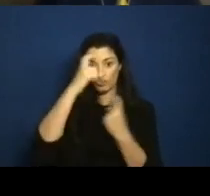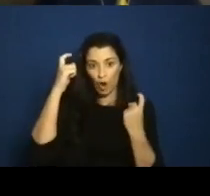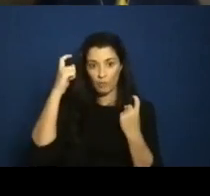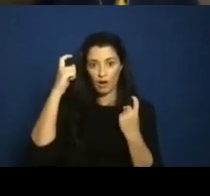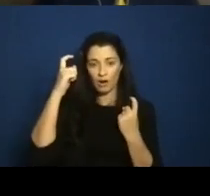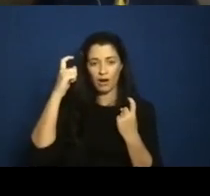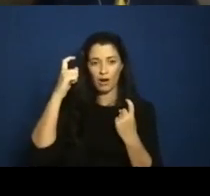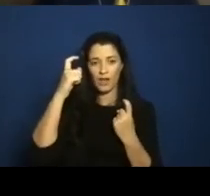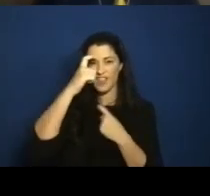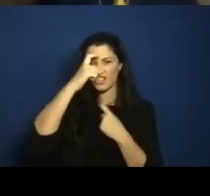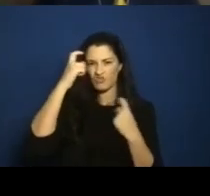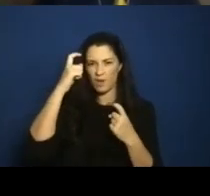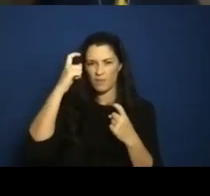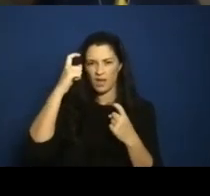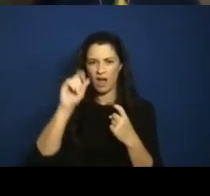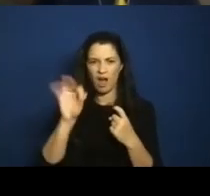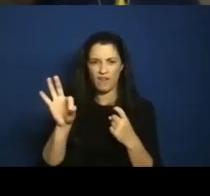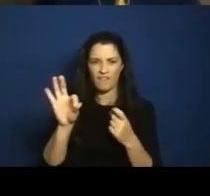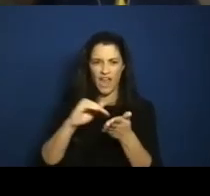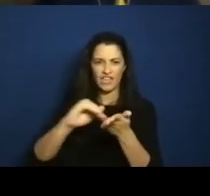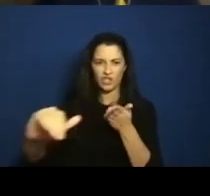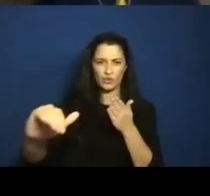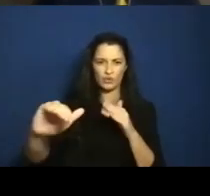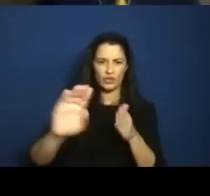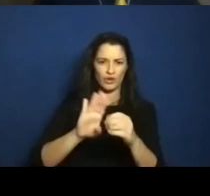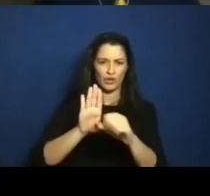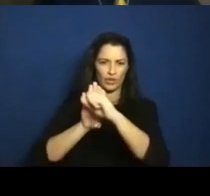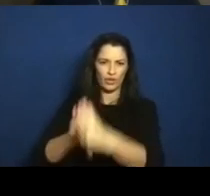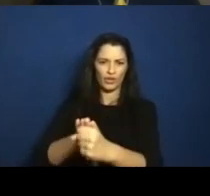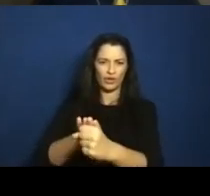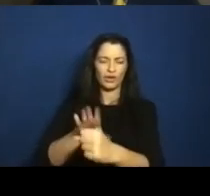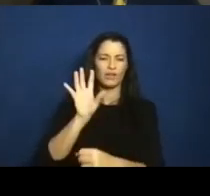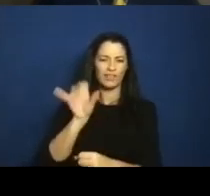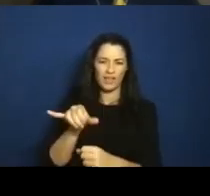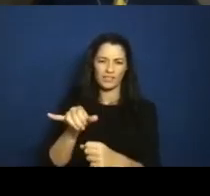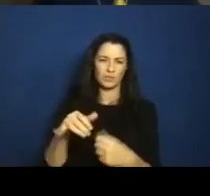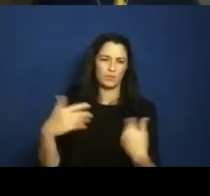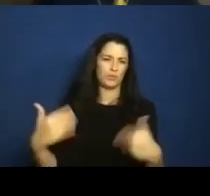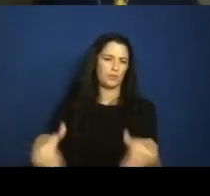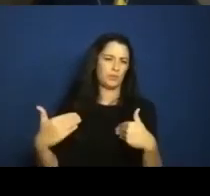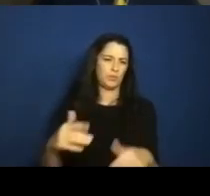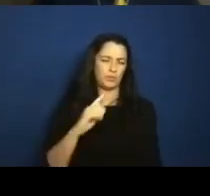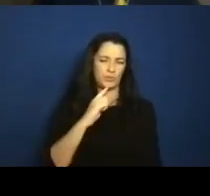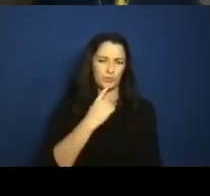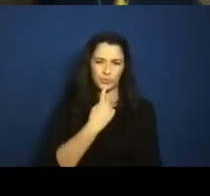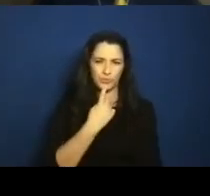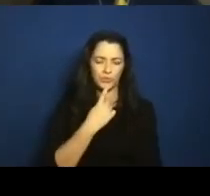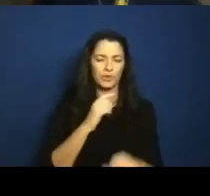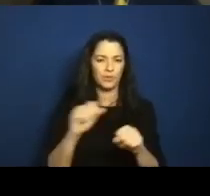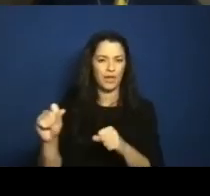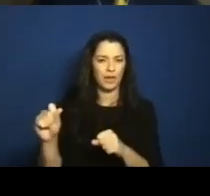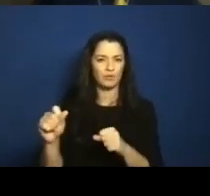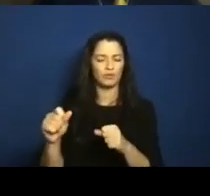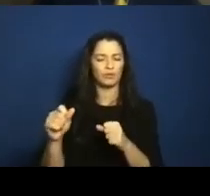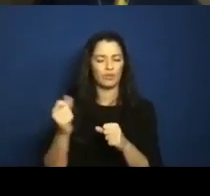the trauma of exclusion is a big one. And being able to deal with and gain